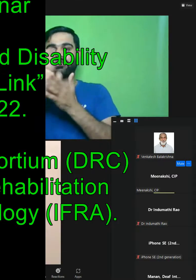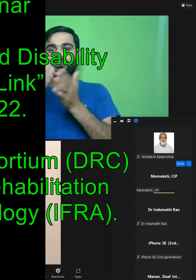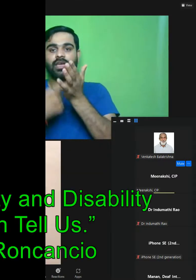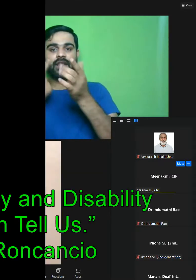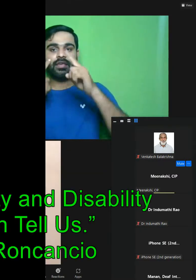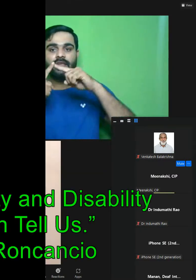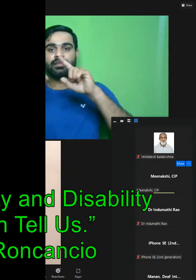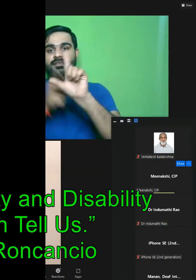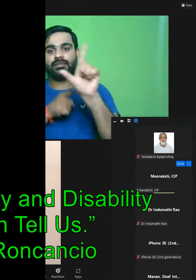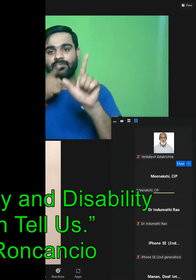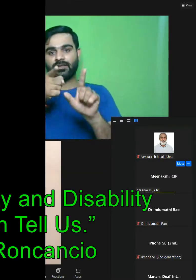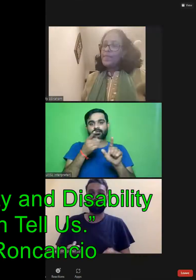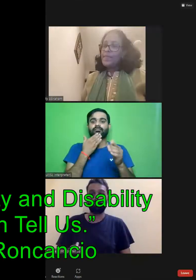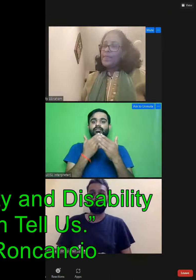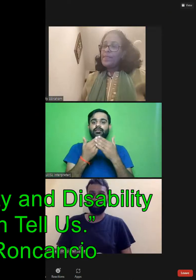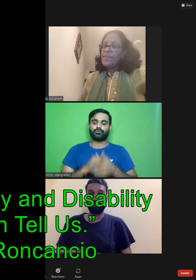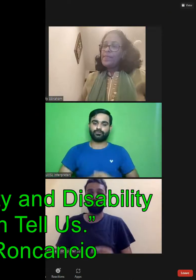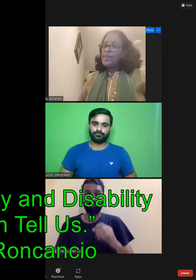I request